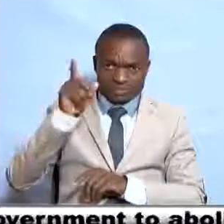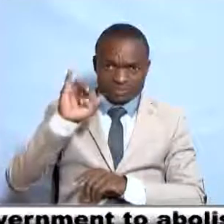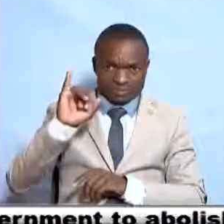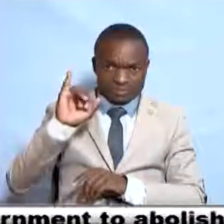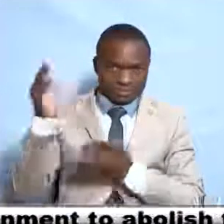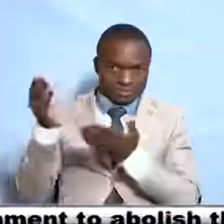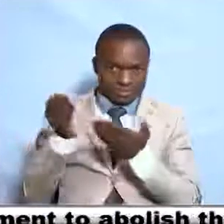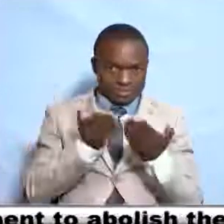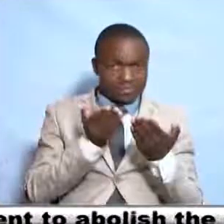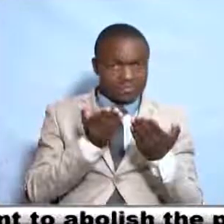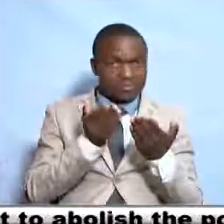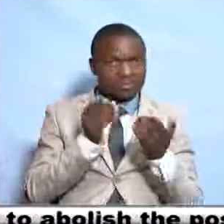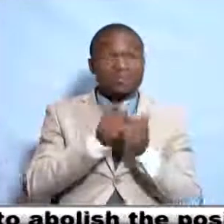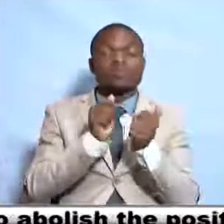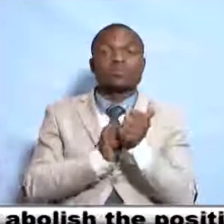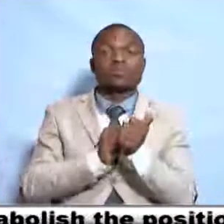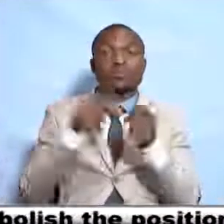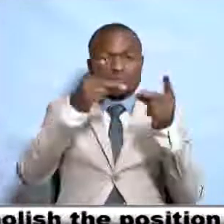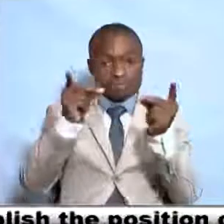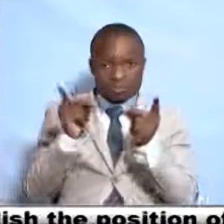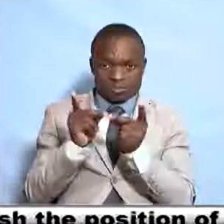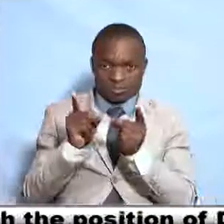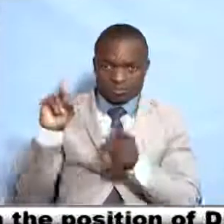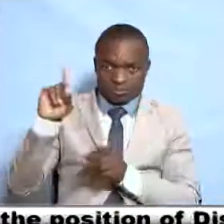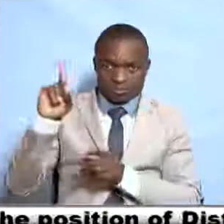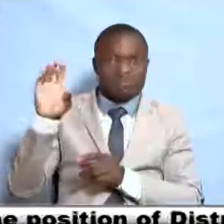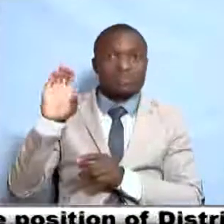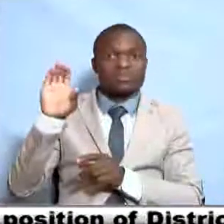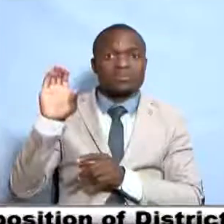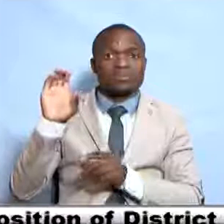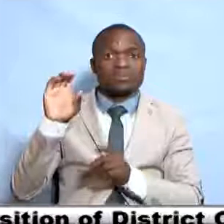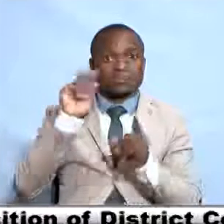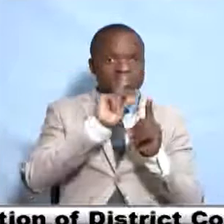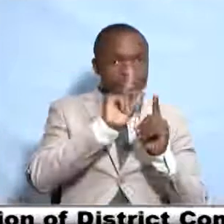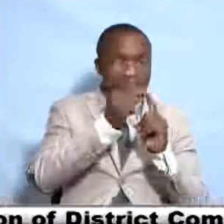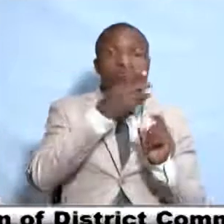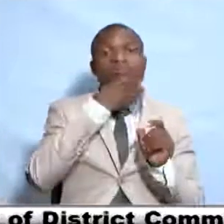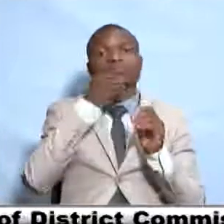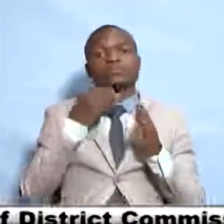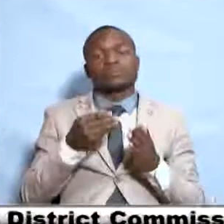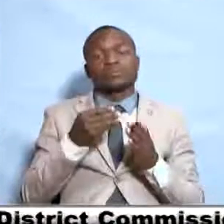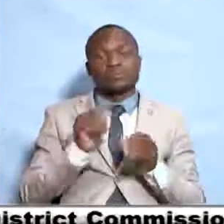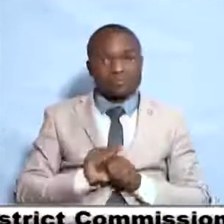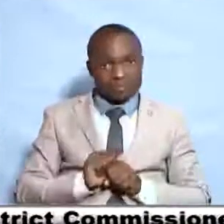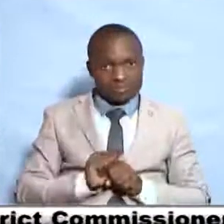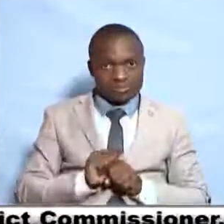moved regarding the position of District Commissioner. Mr. Speaker, I want